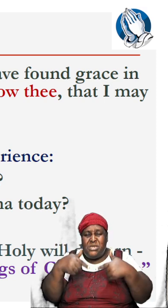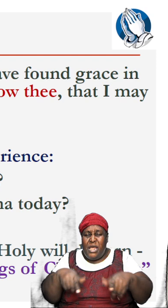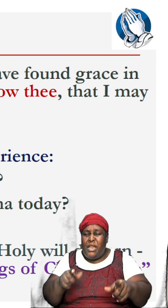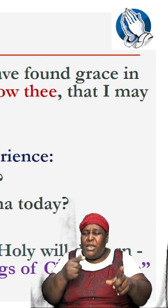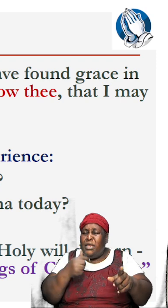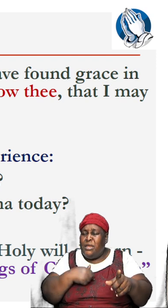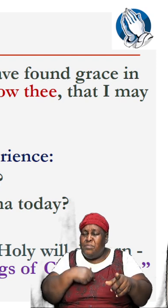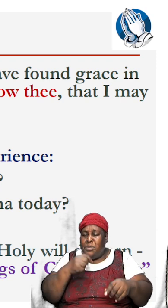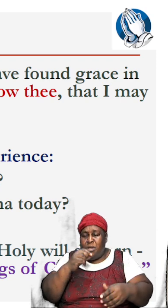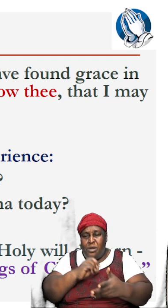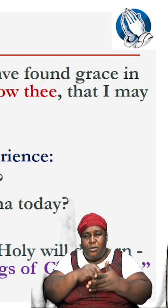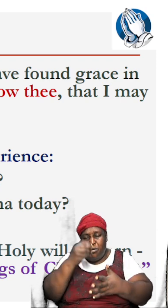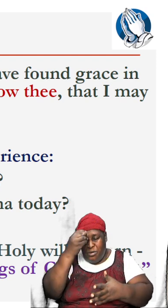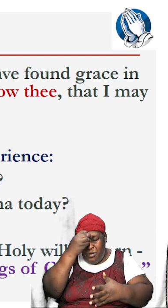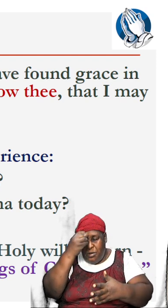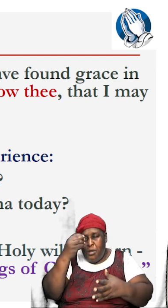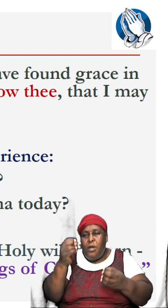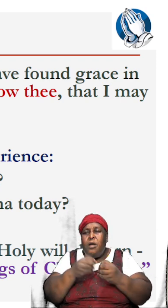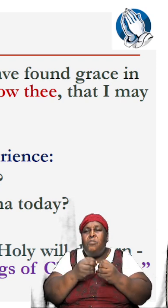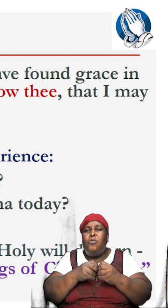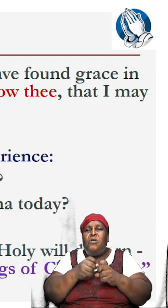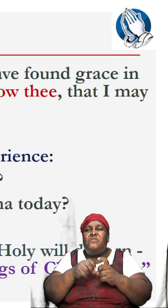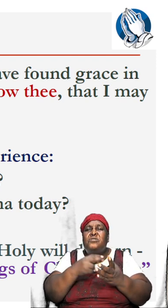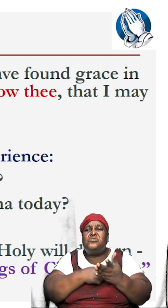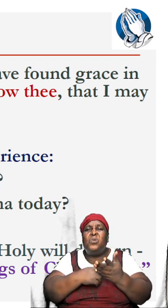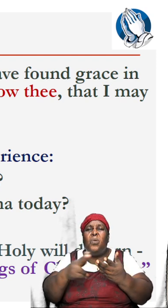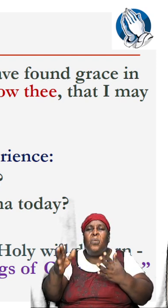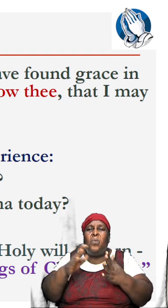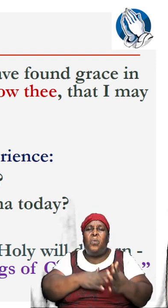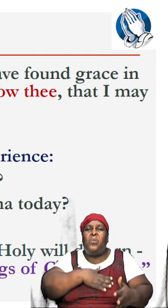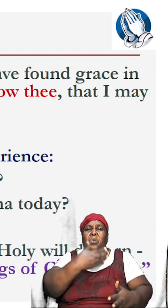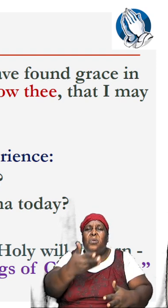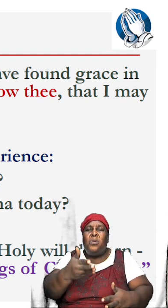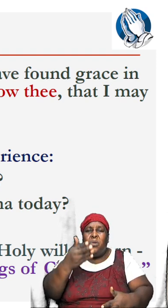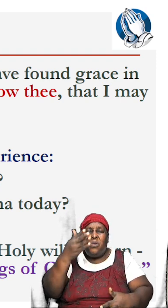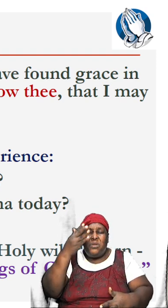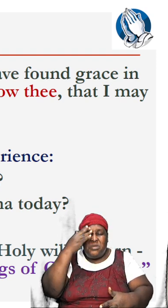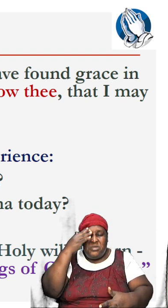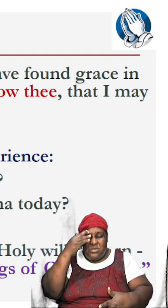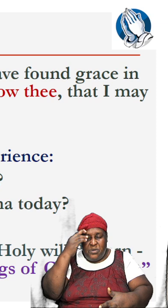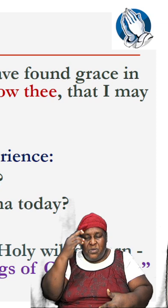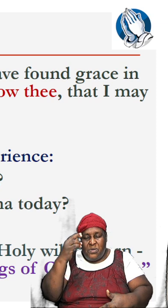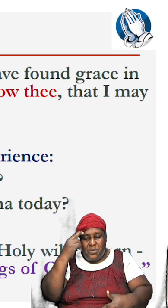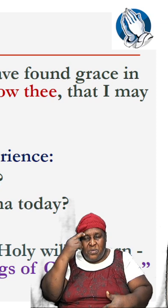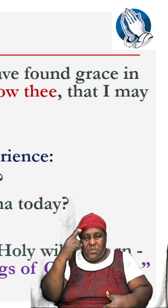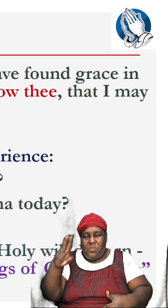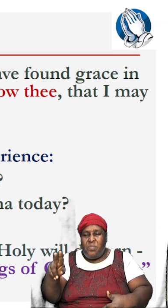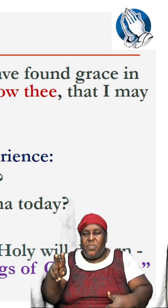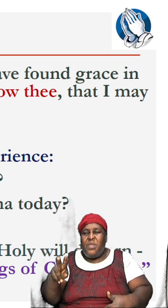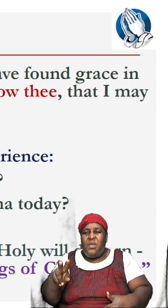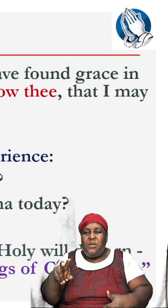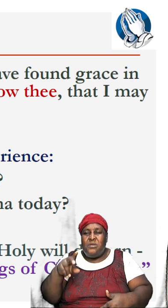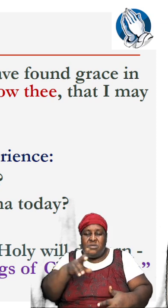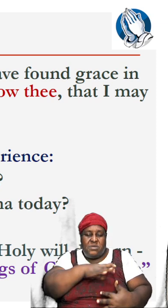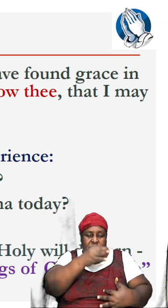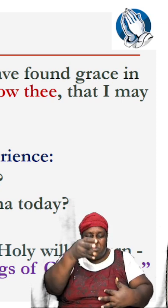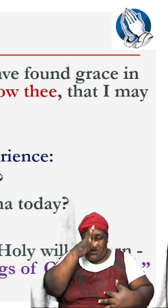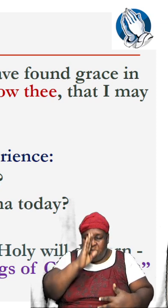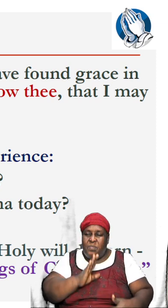learn. More of his holy will discern. Spirit of